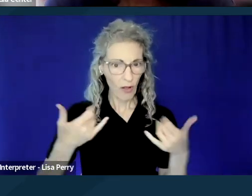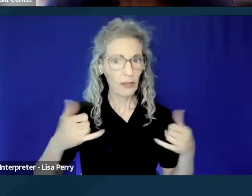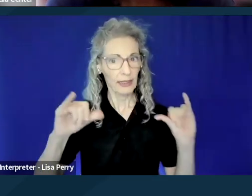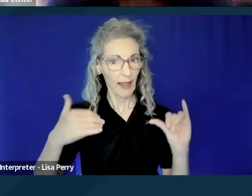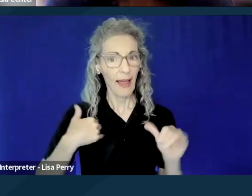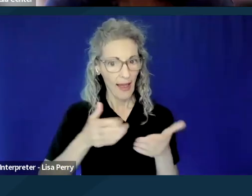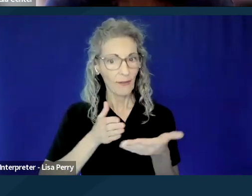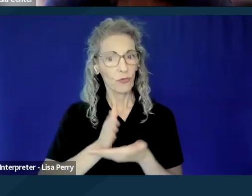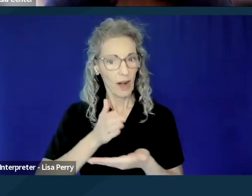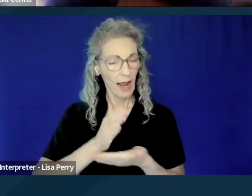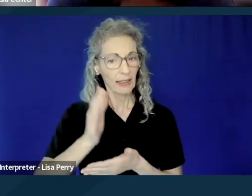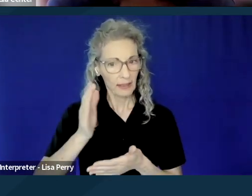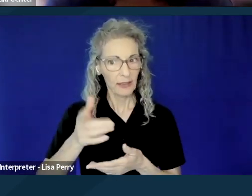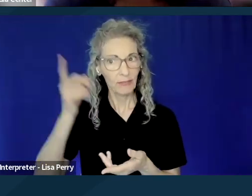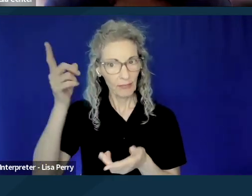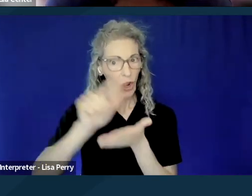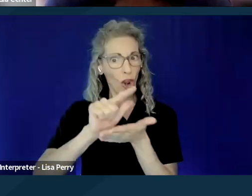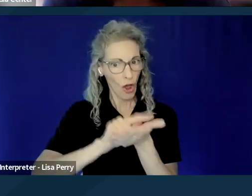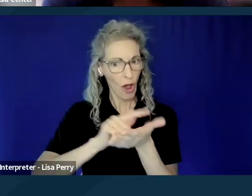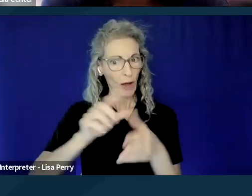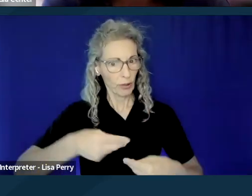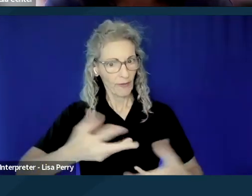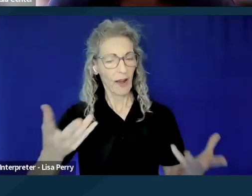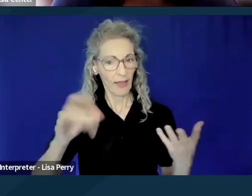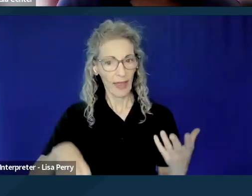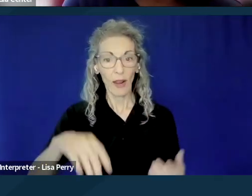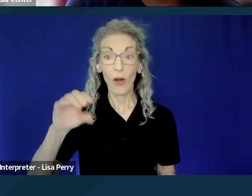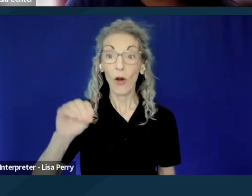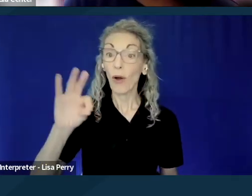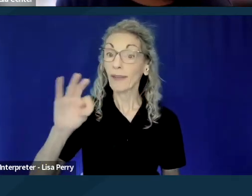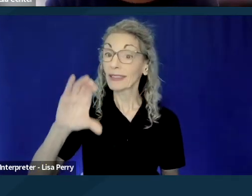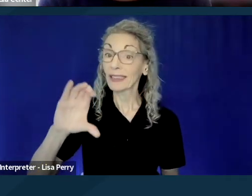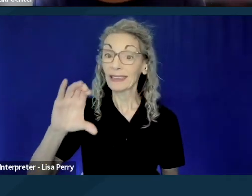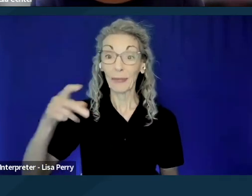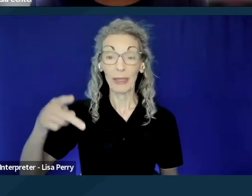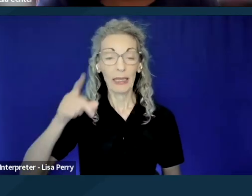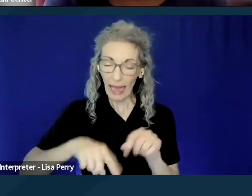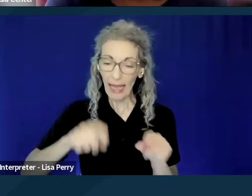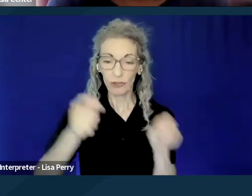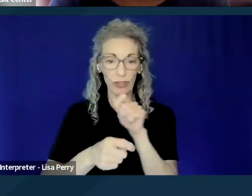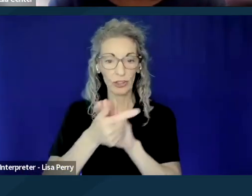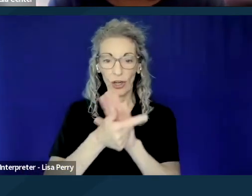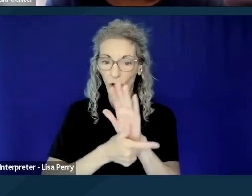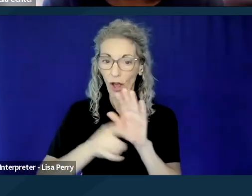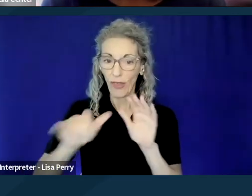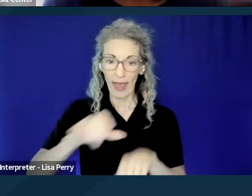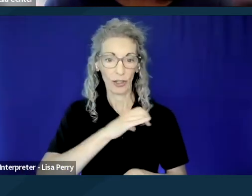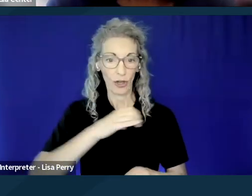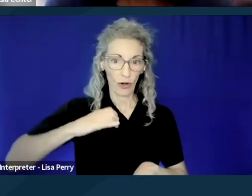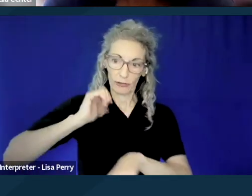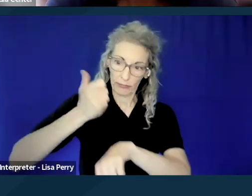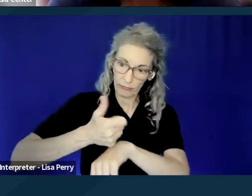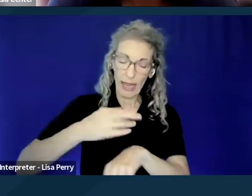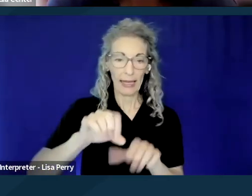statutes. The OFCCP cannot change the statutes enacted by Congress and by our state legislatures.